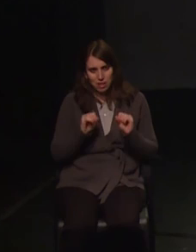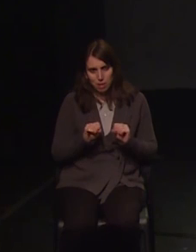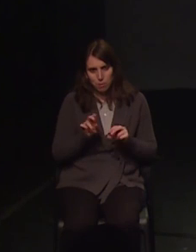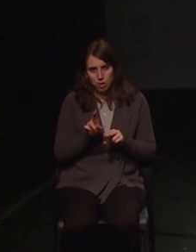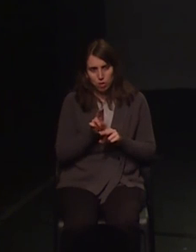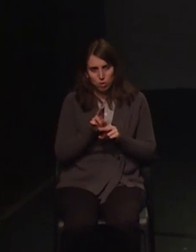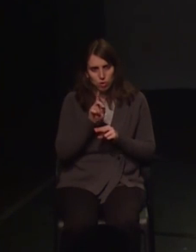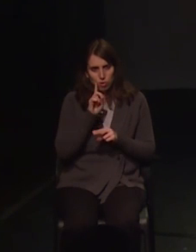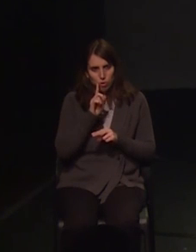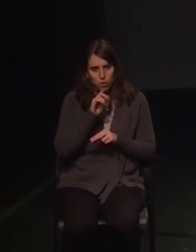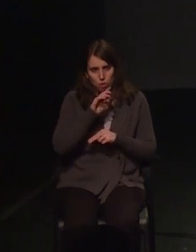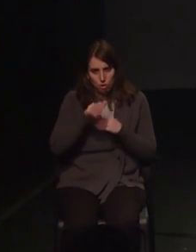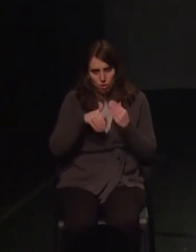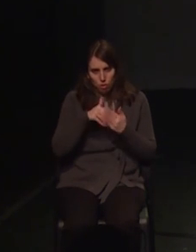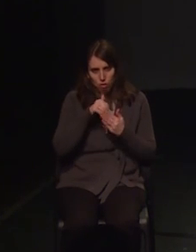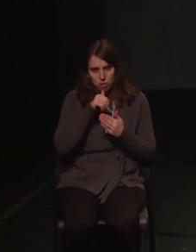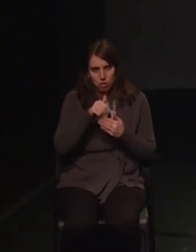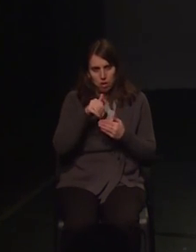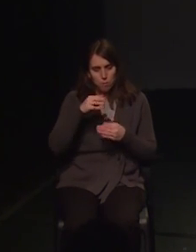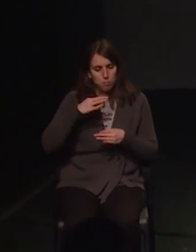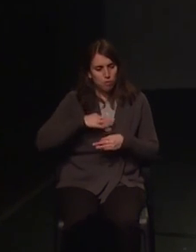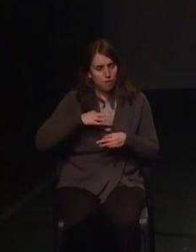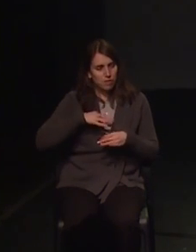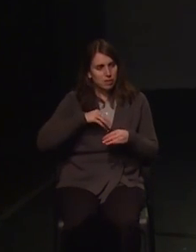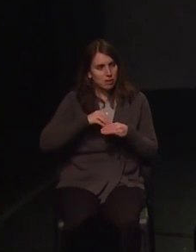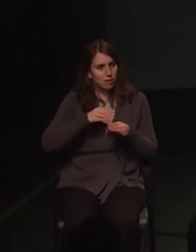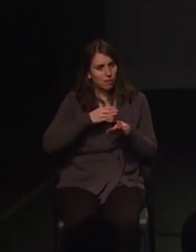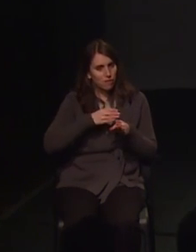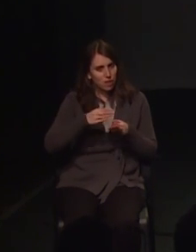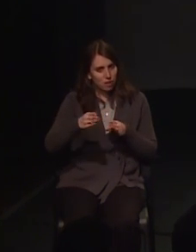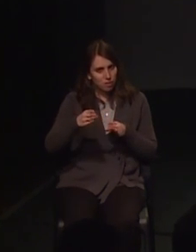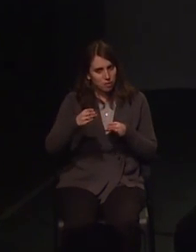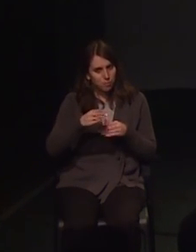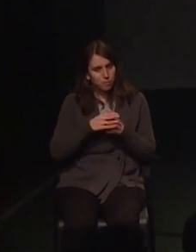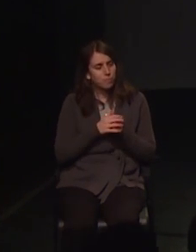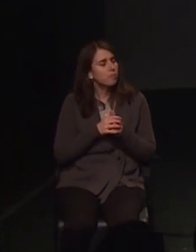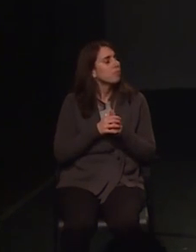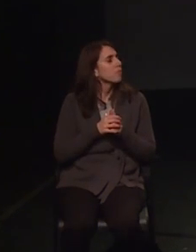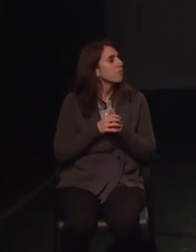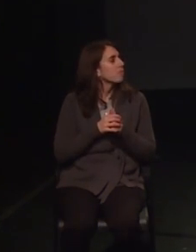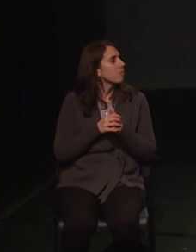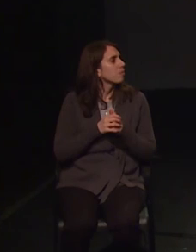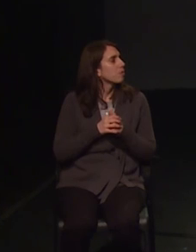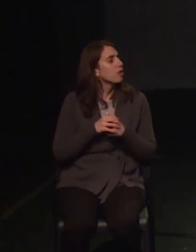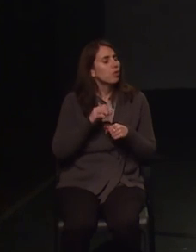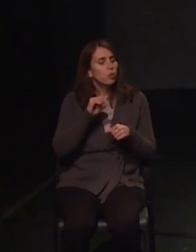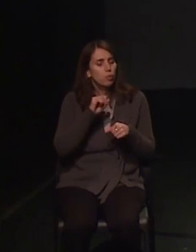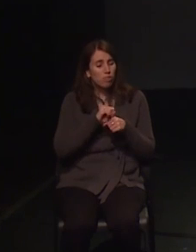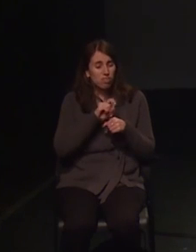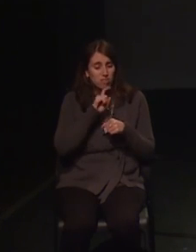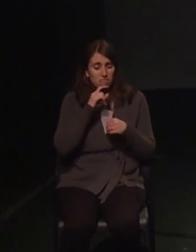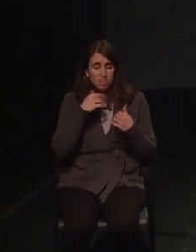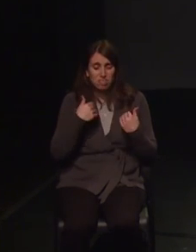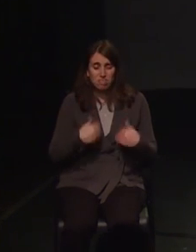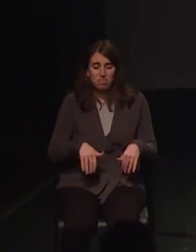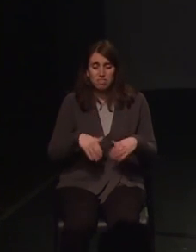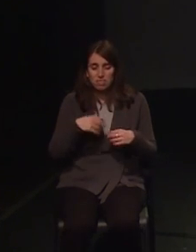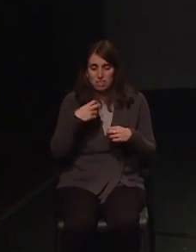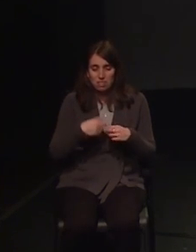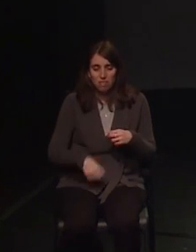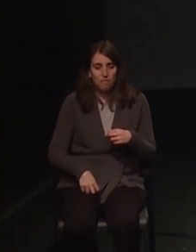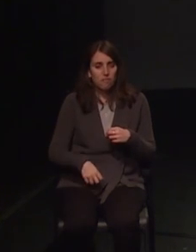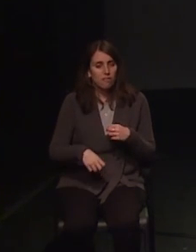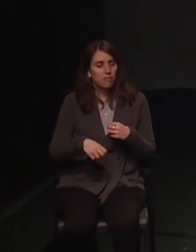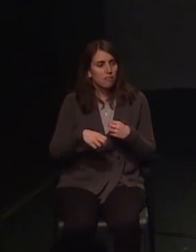nonprofits in the field to aspire to? The work has been very grueling, to tell you the truth. It's one